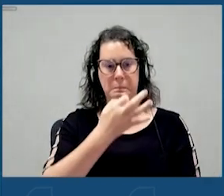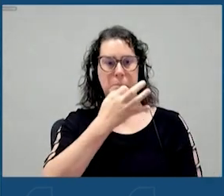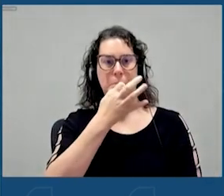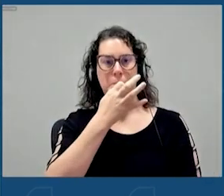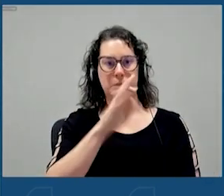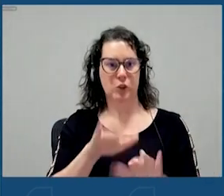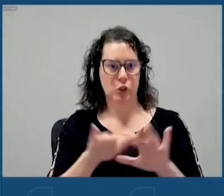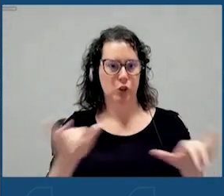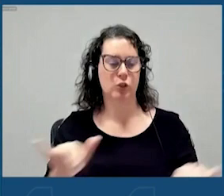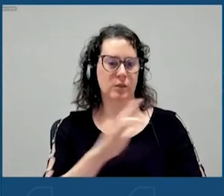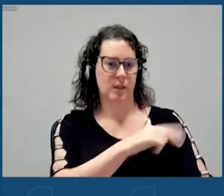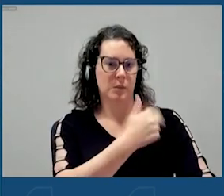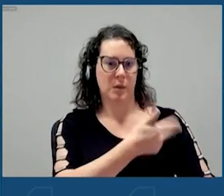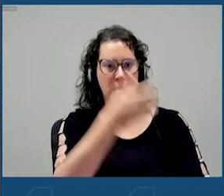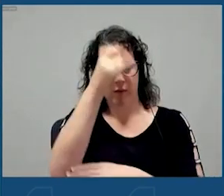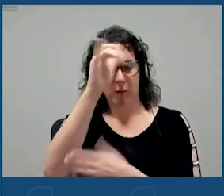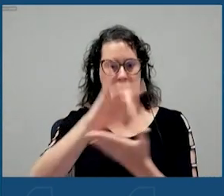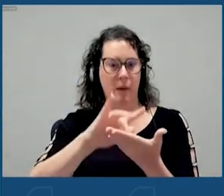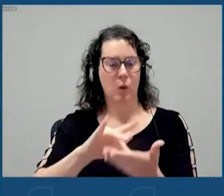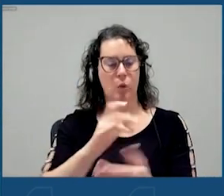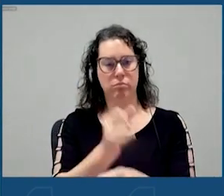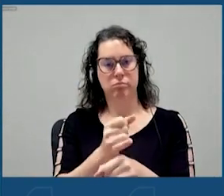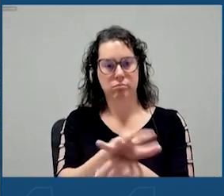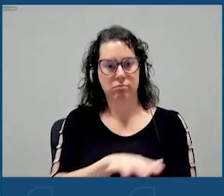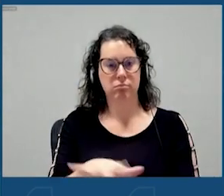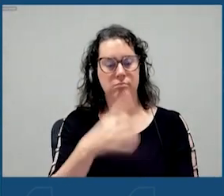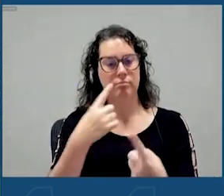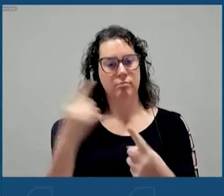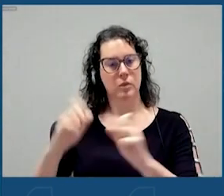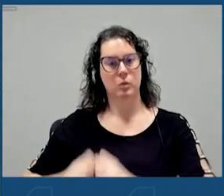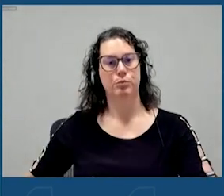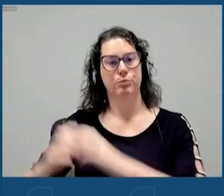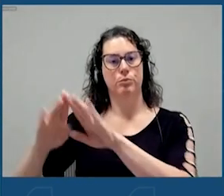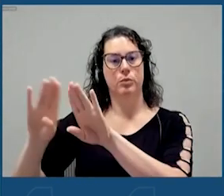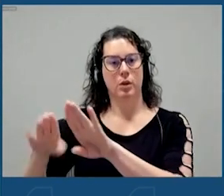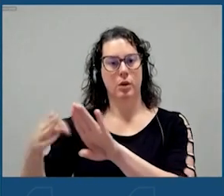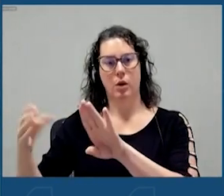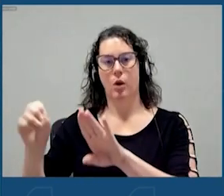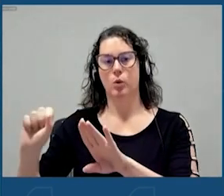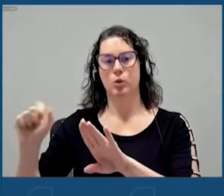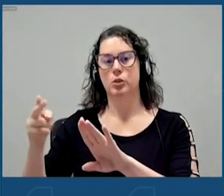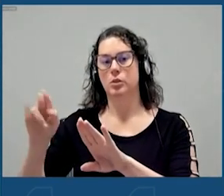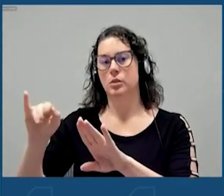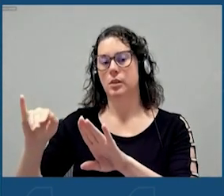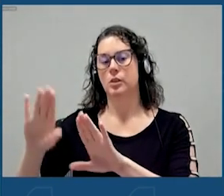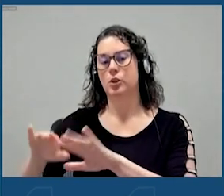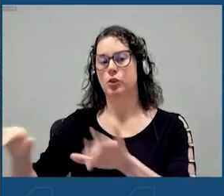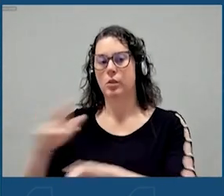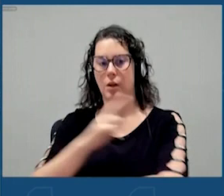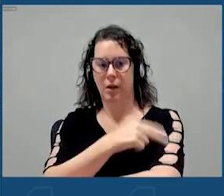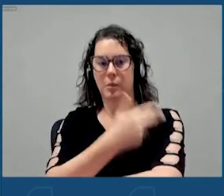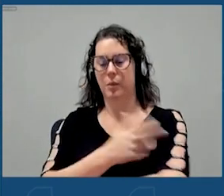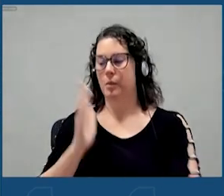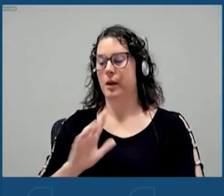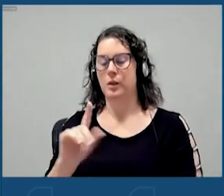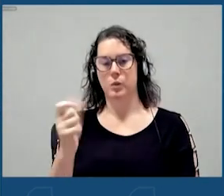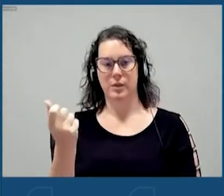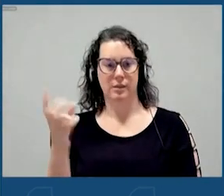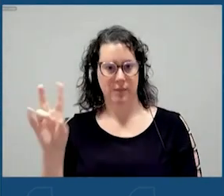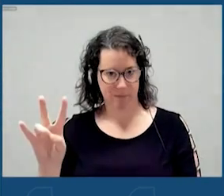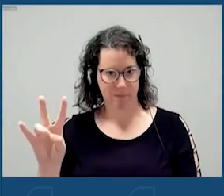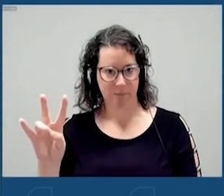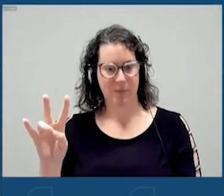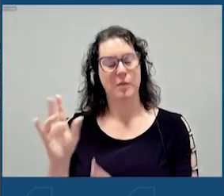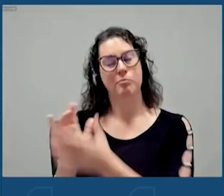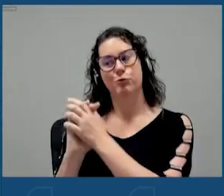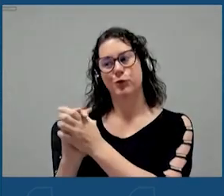campus. They were able to successfully build and open Oishei Children's Hospital in 2017, and we